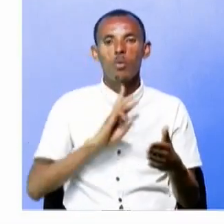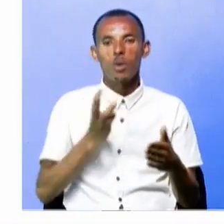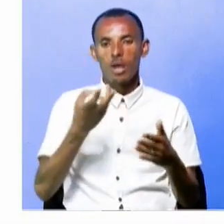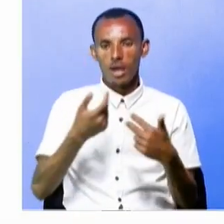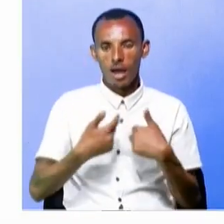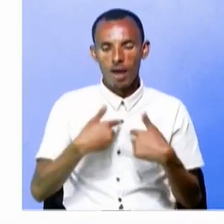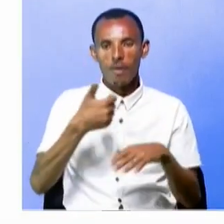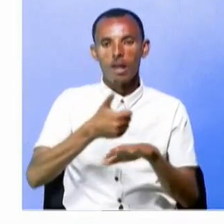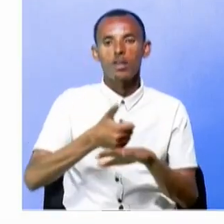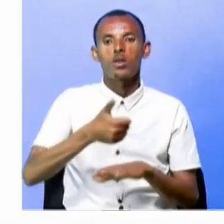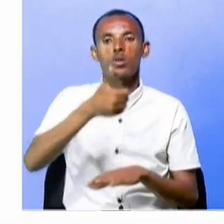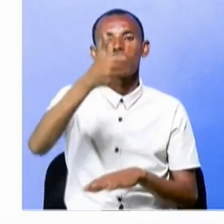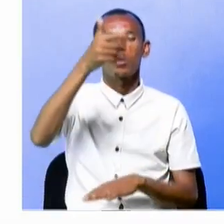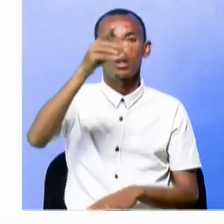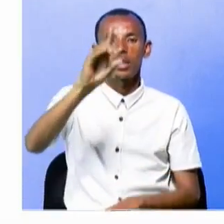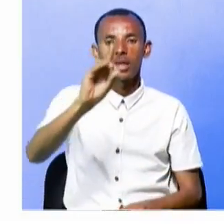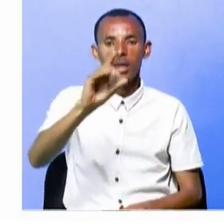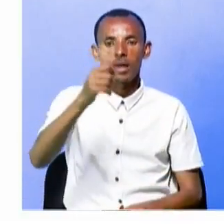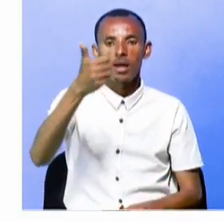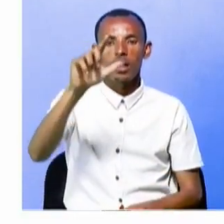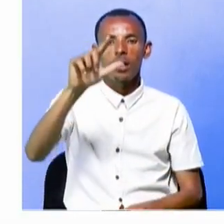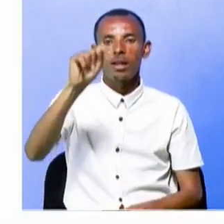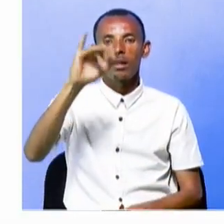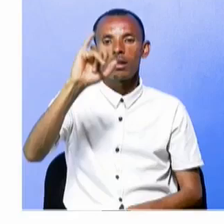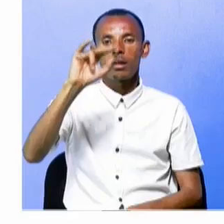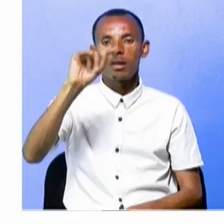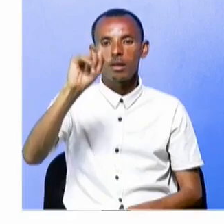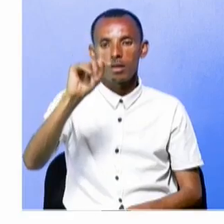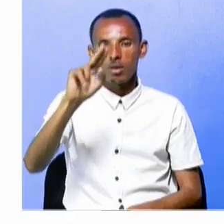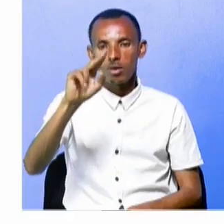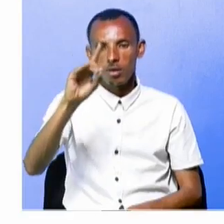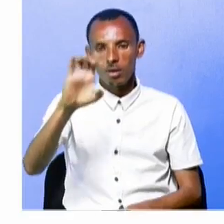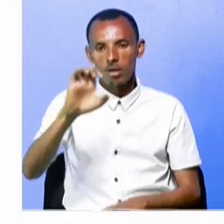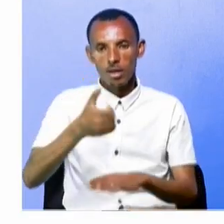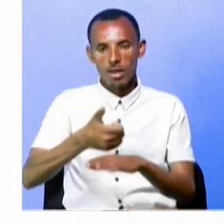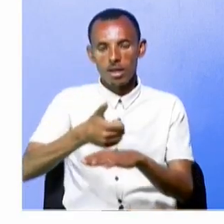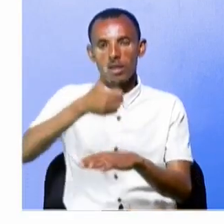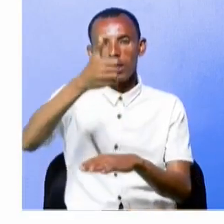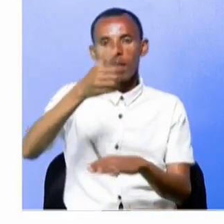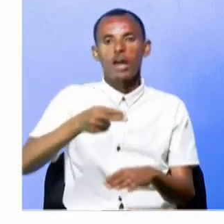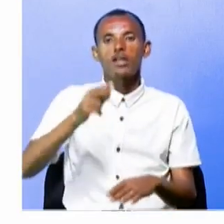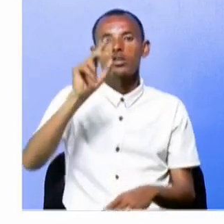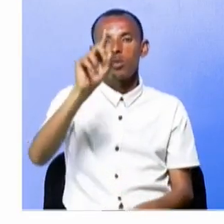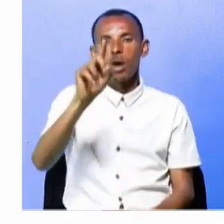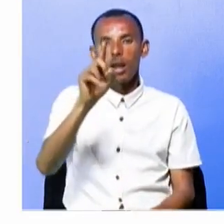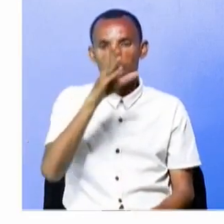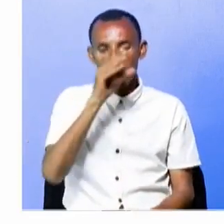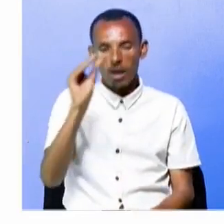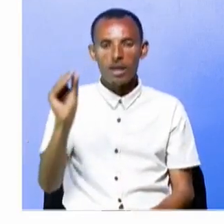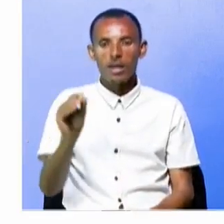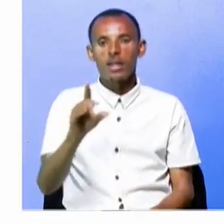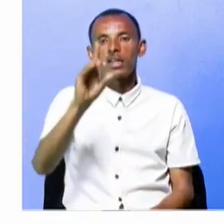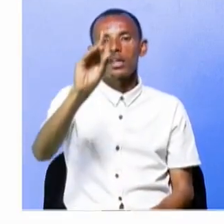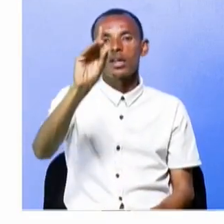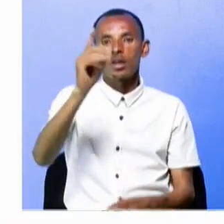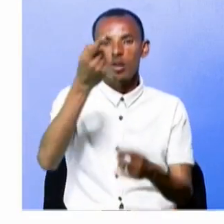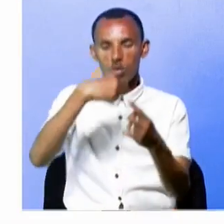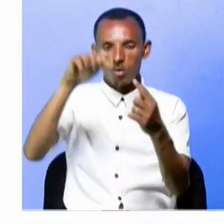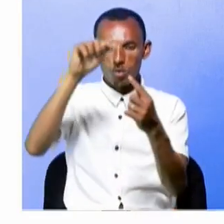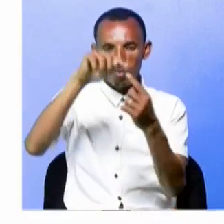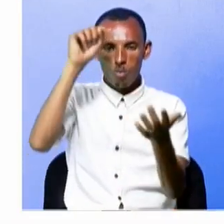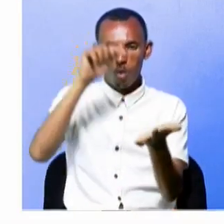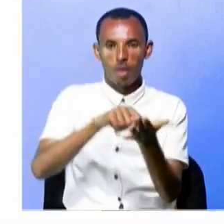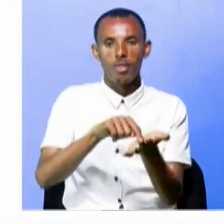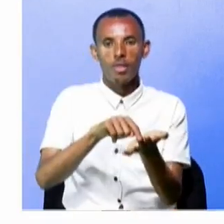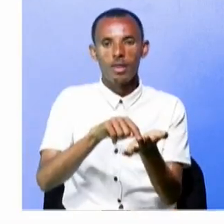altitude, say that altitude is H1, and the altitude drawn from D to a certain